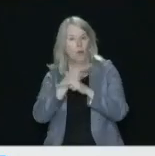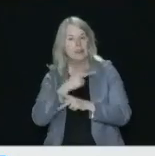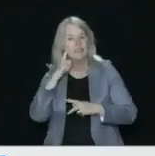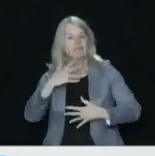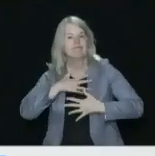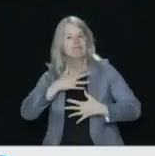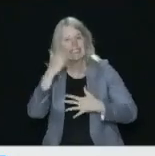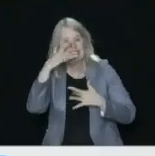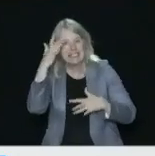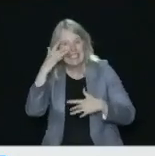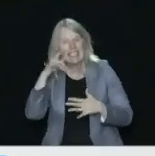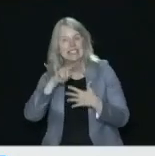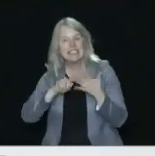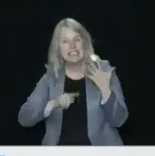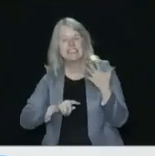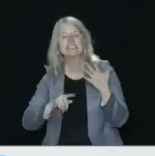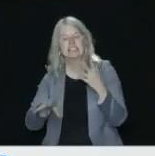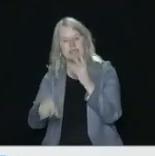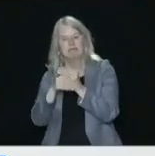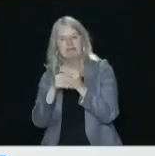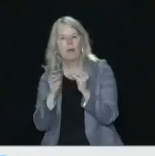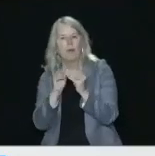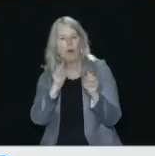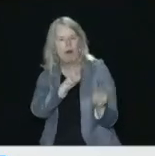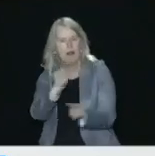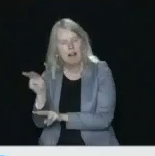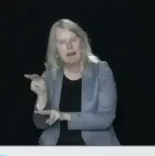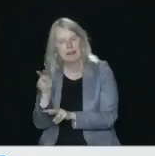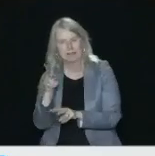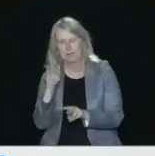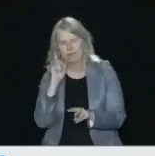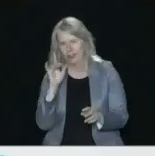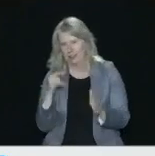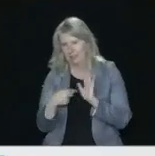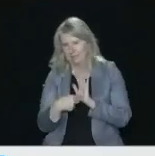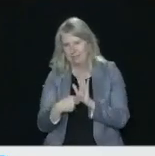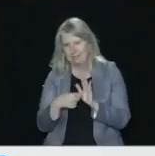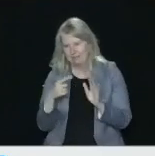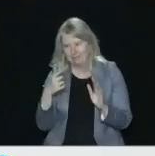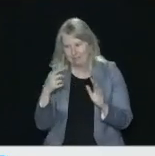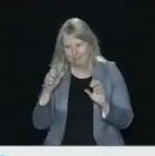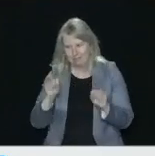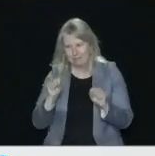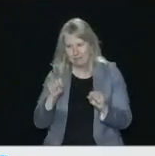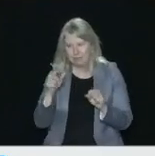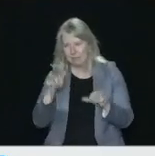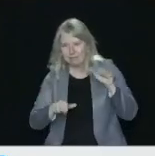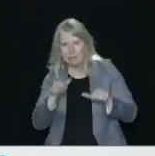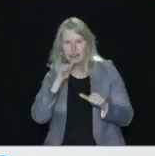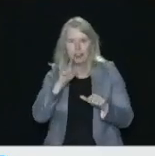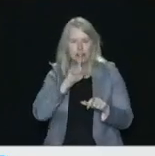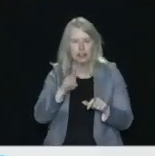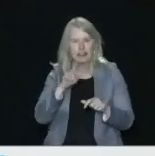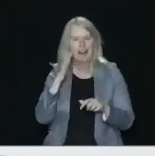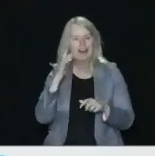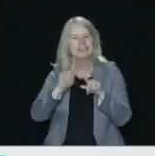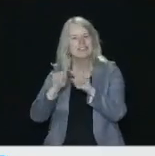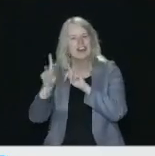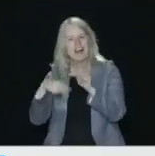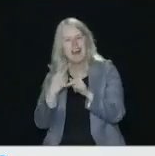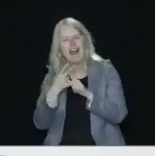yes, it's perhaps a bit more complex for people to, you know, go through and figure out the mandates. That's where